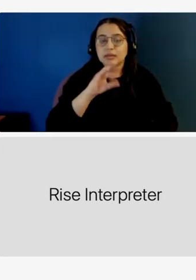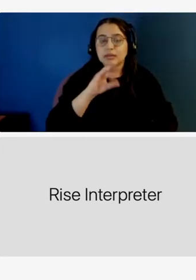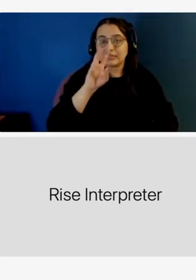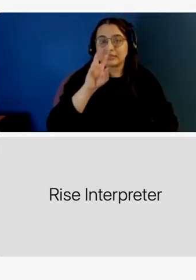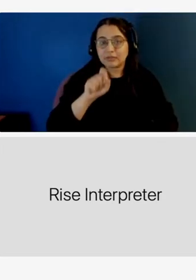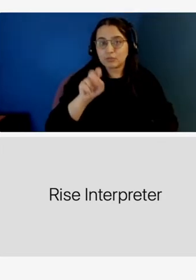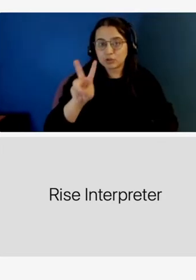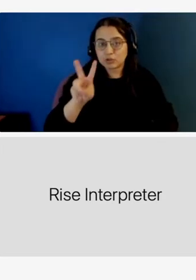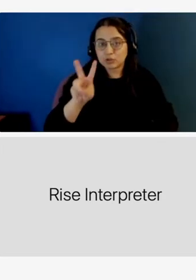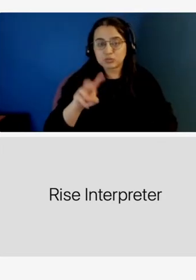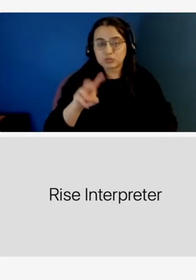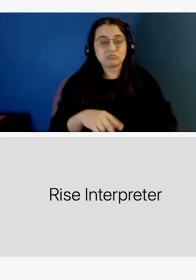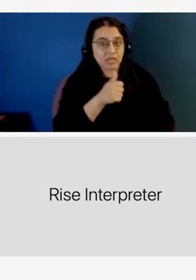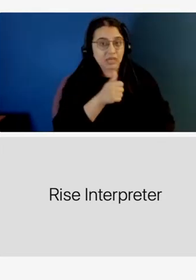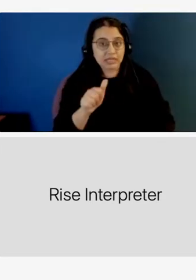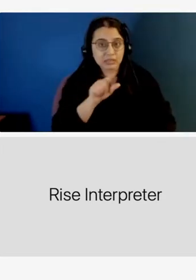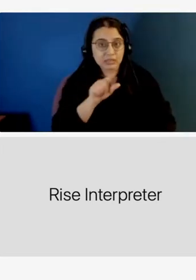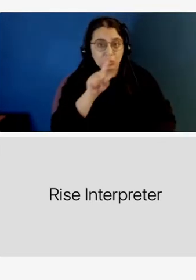members?